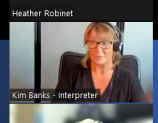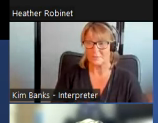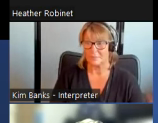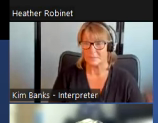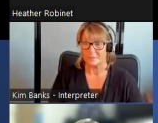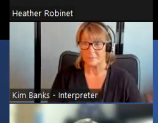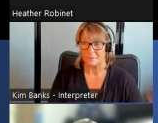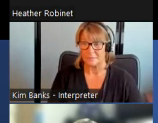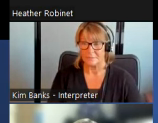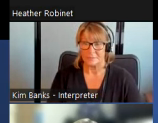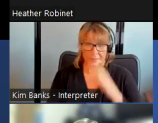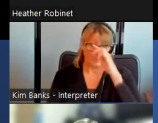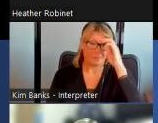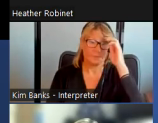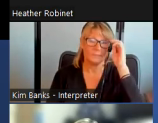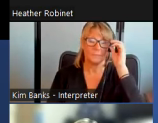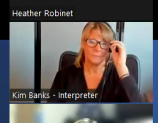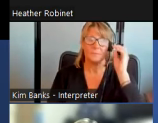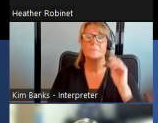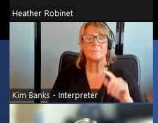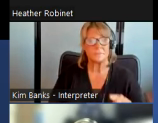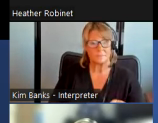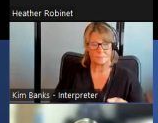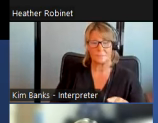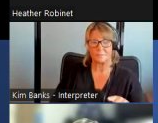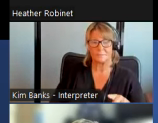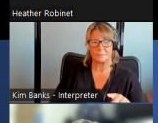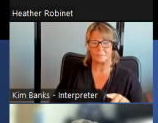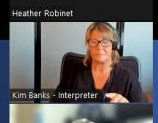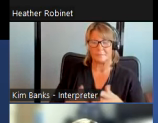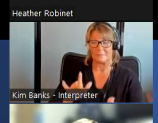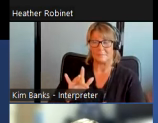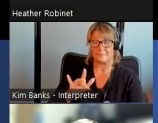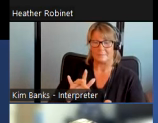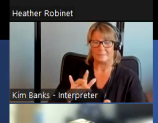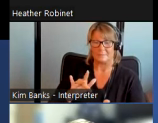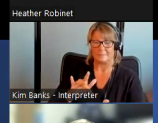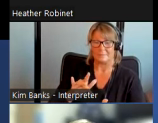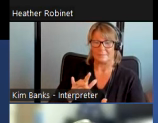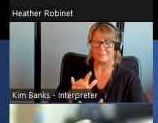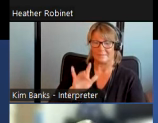Stacy can unmute you, Jessica, if you're not able to unmute.